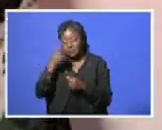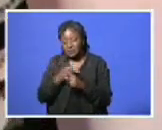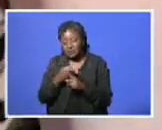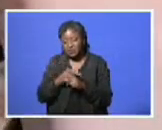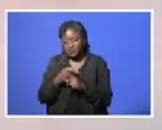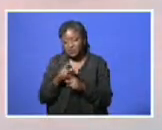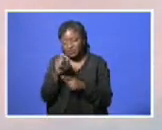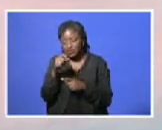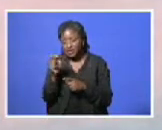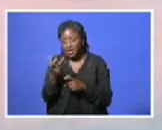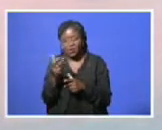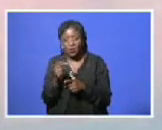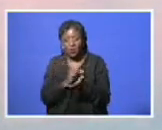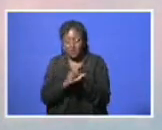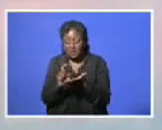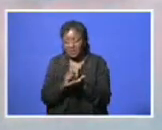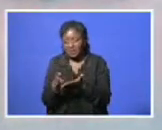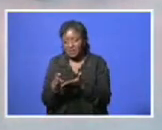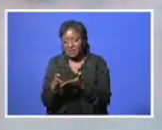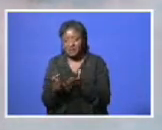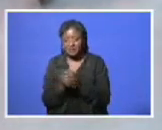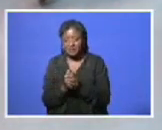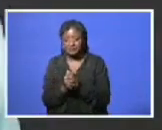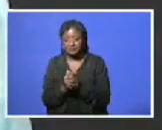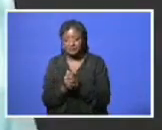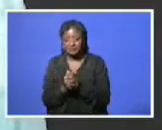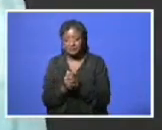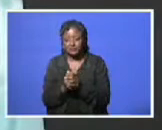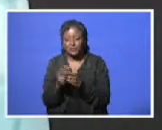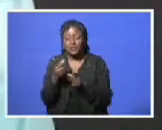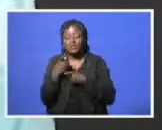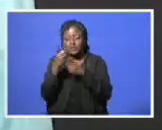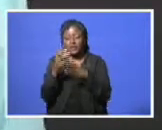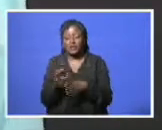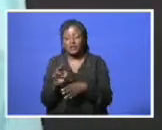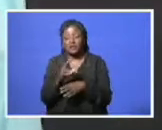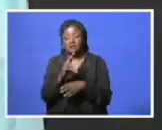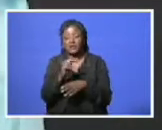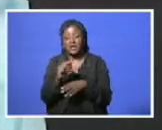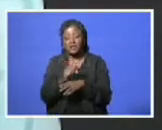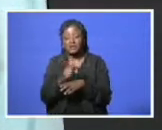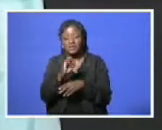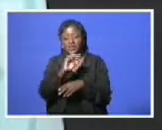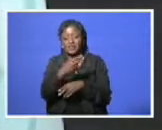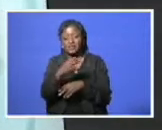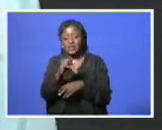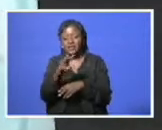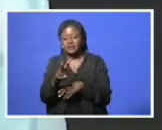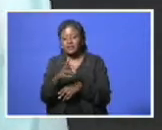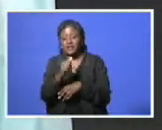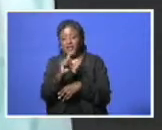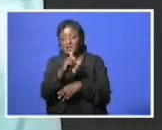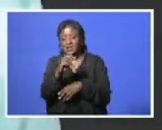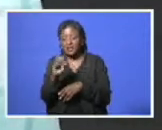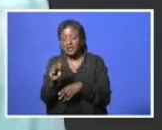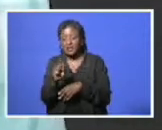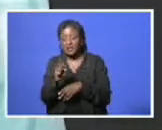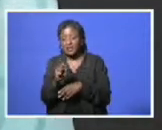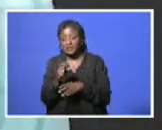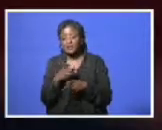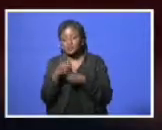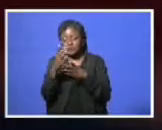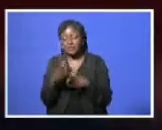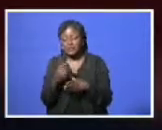restaurant. The Minister of Health's comments come as Director of the National HIV AIDS and Infectious Disease Program, Dr. Nakia Forbes, says a much more transmissible